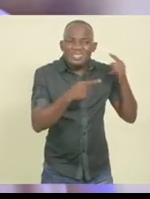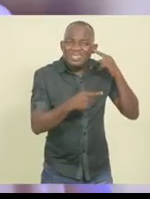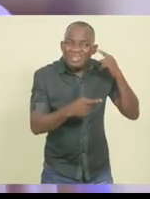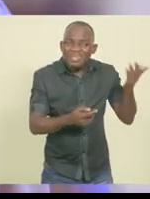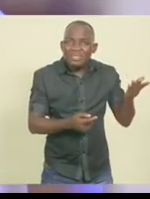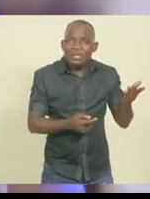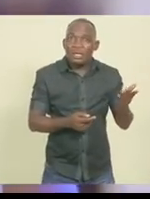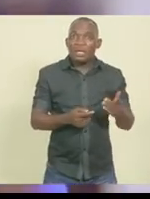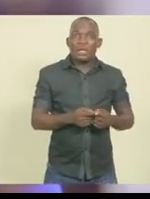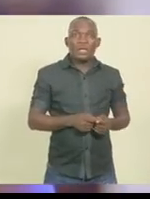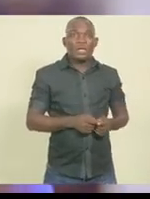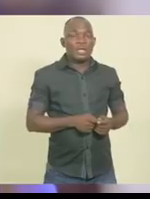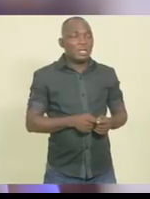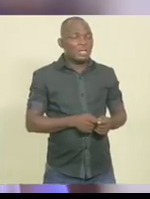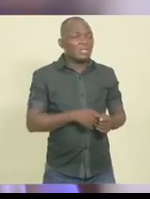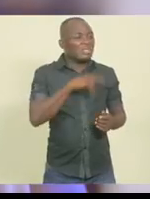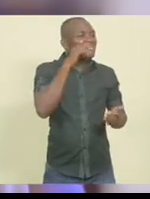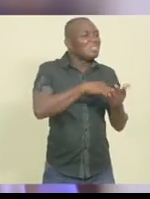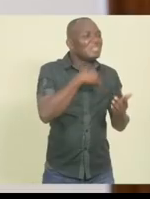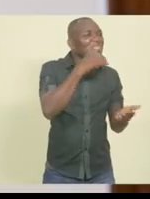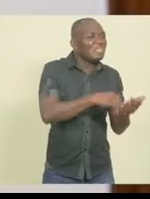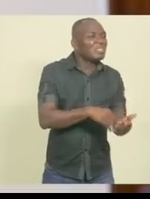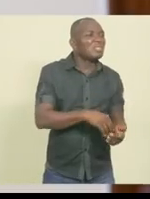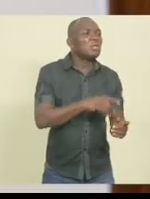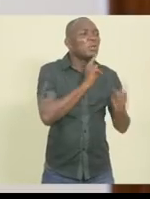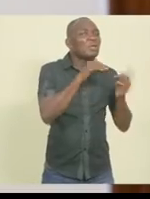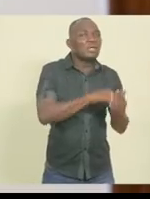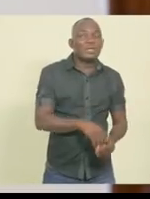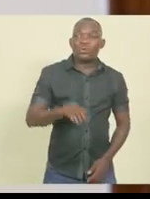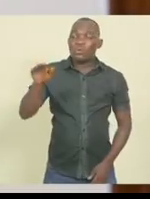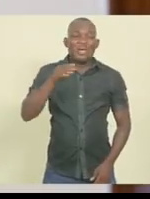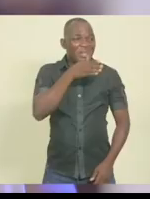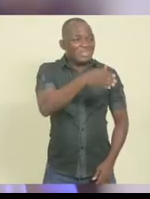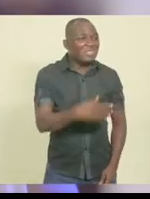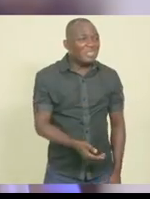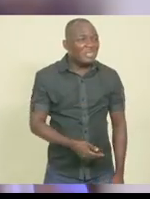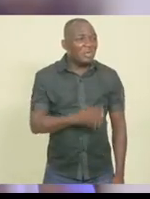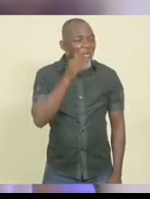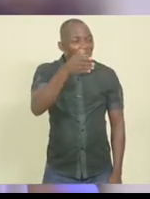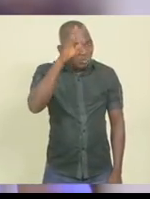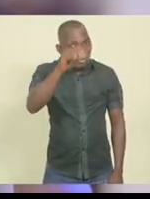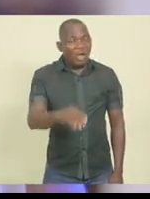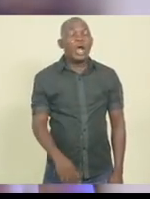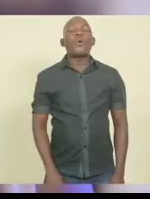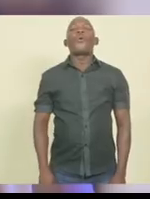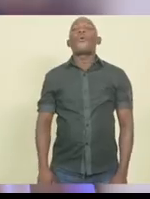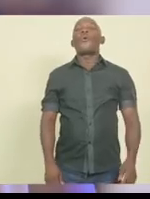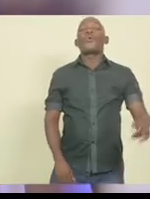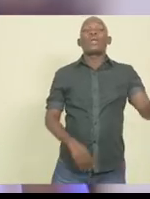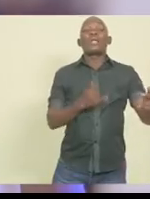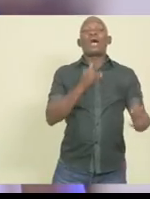No. Repeat what you just said. Your grandchild. Oh, so now he's